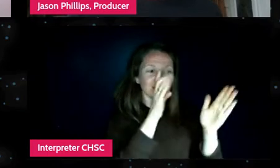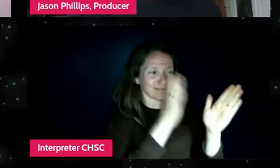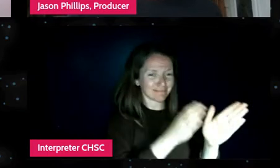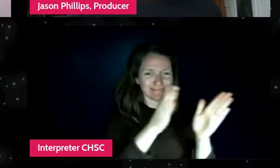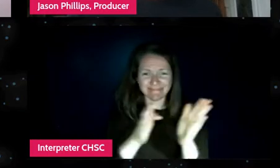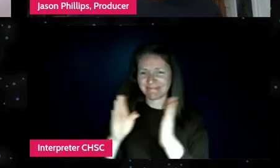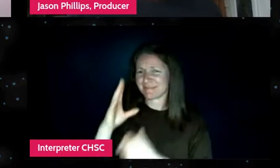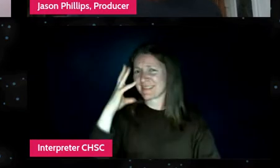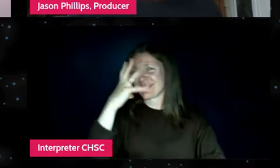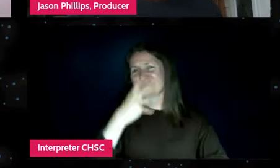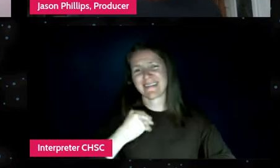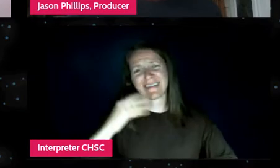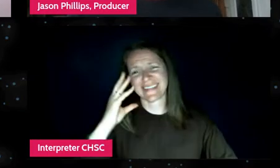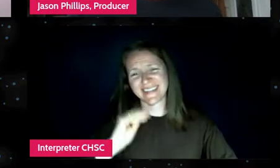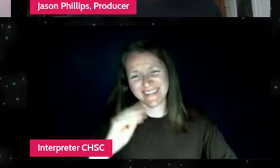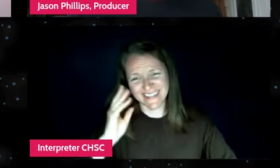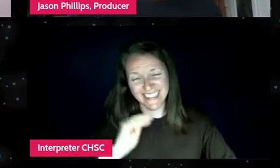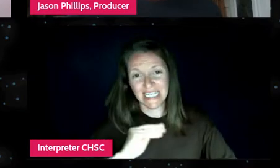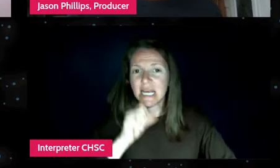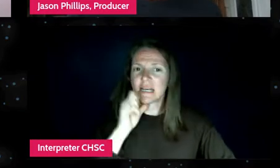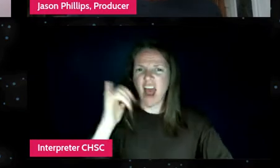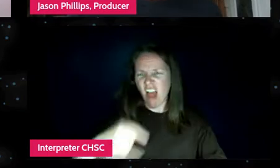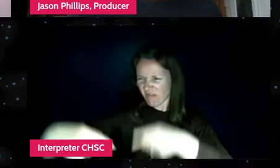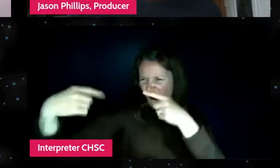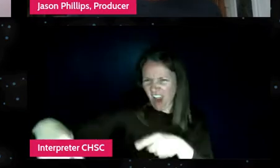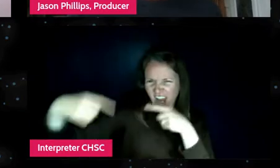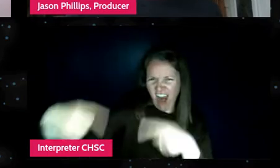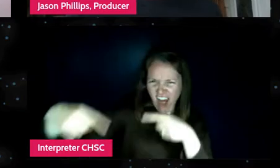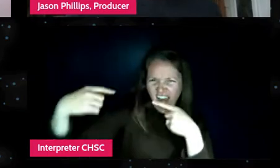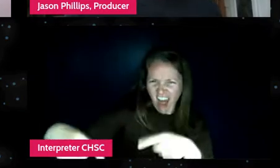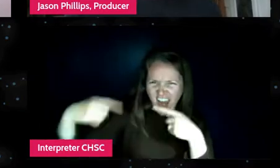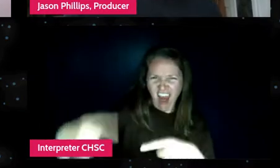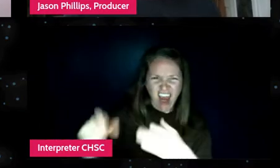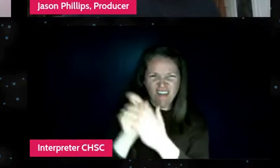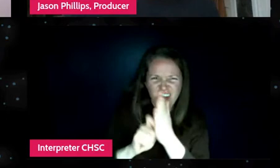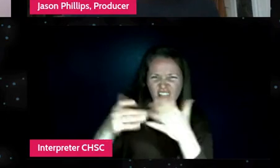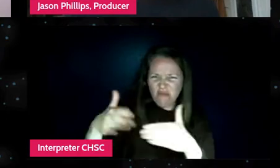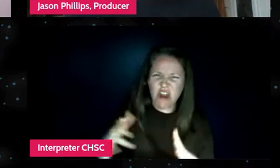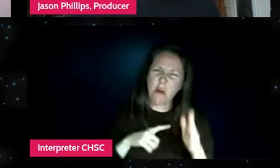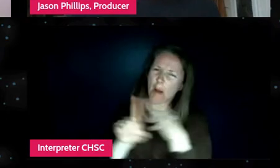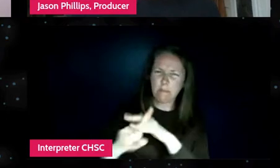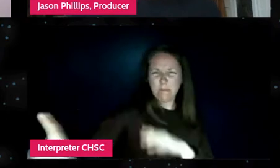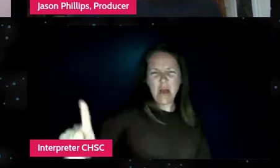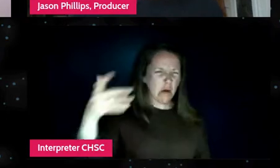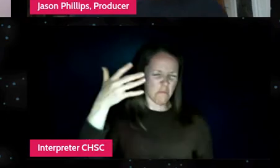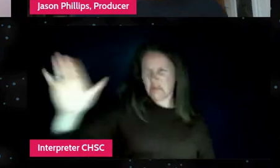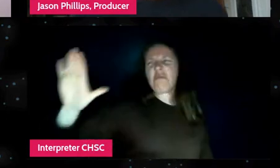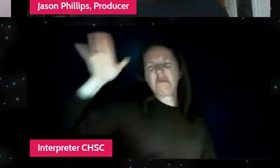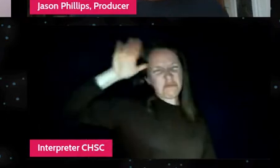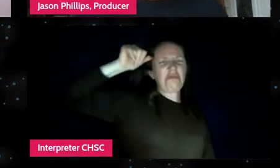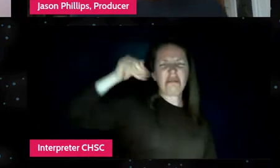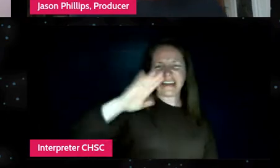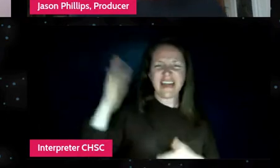lovely experience. It is not like we had fights inside the writer's room and then we left and never talked to anybody again.